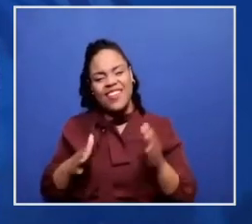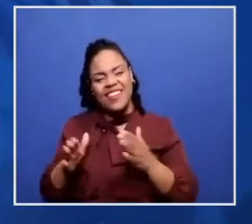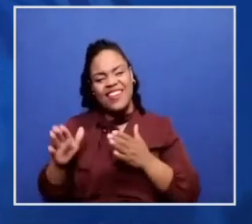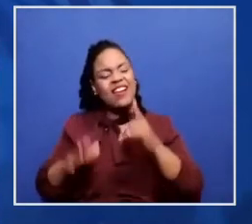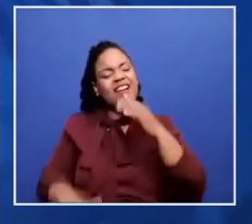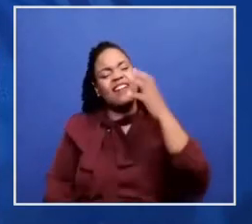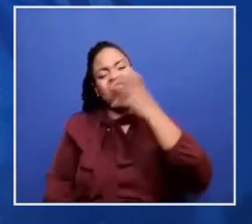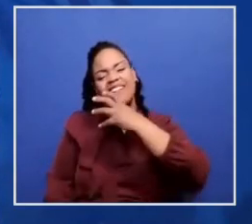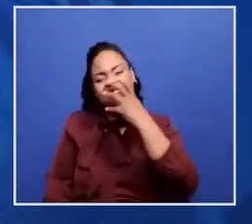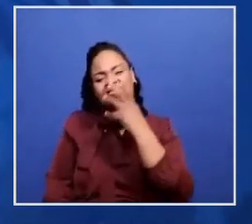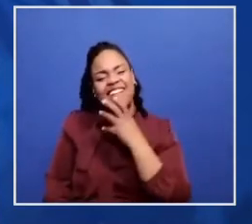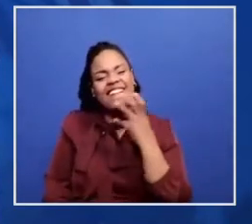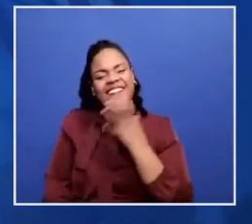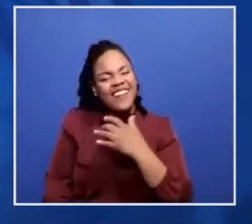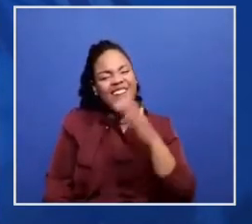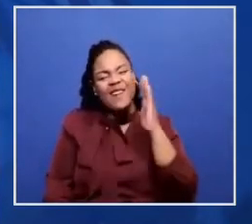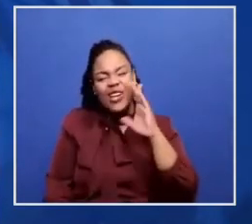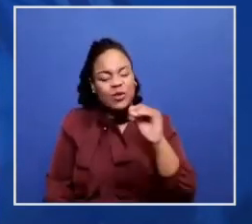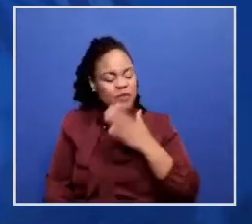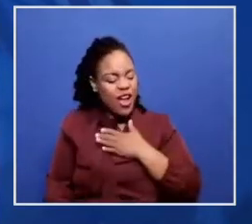gonna do it my way.